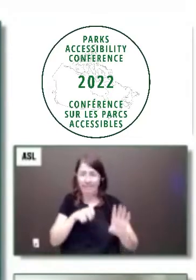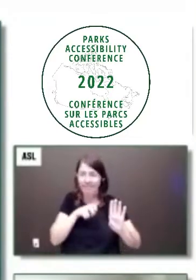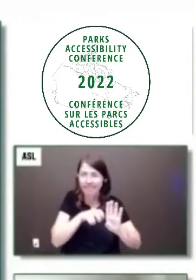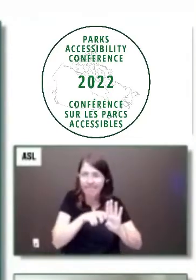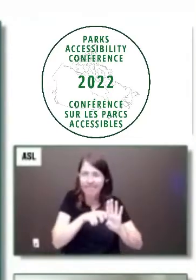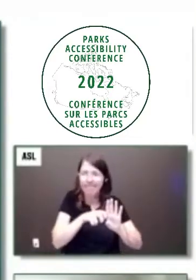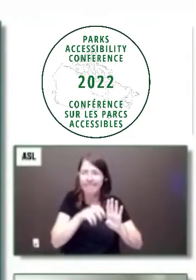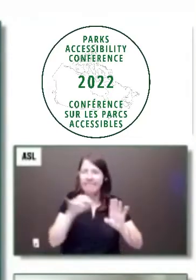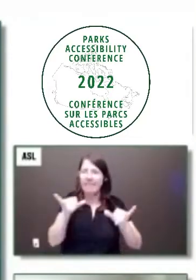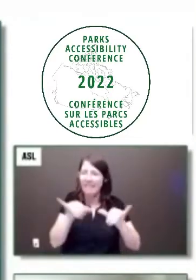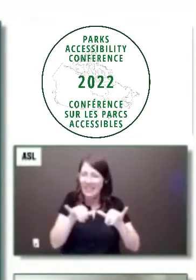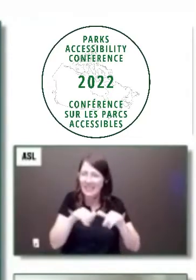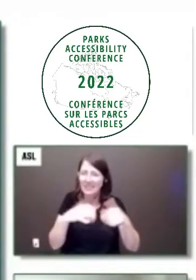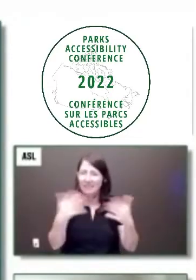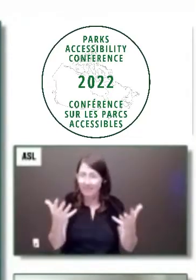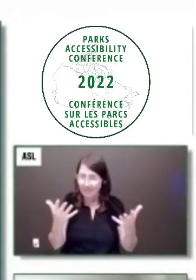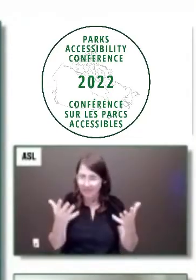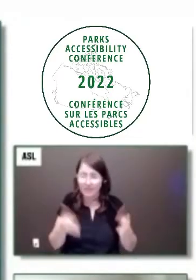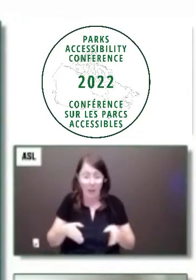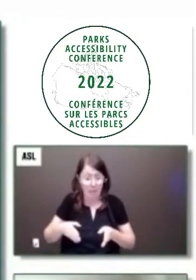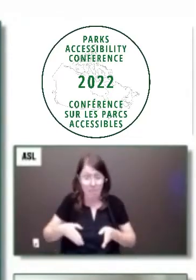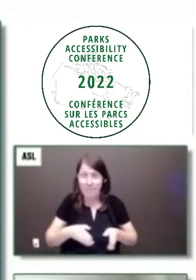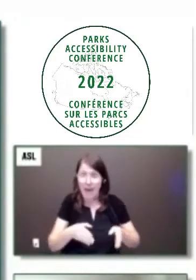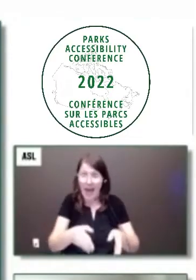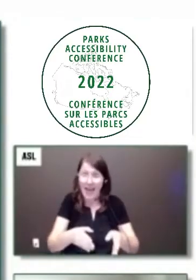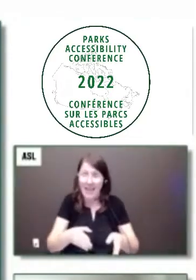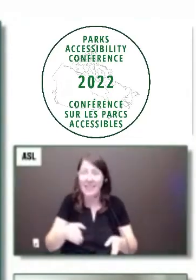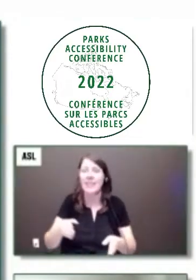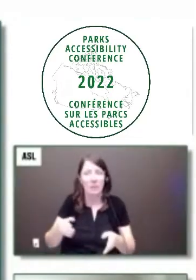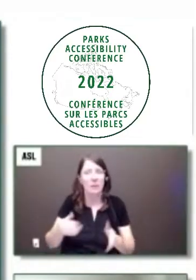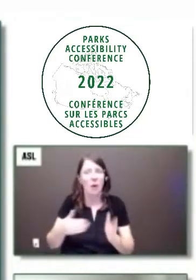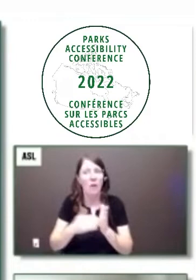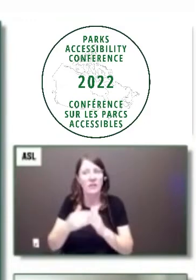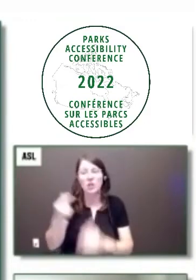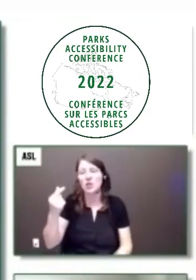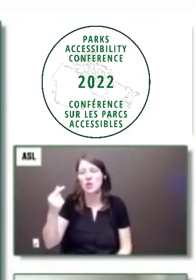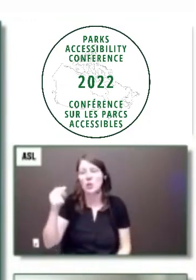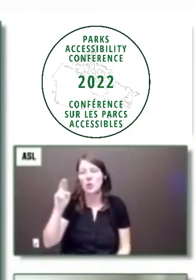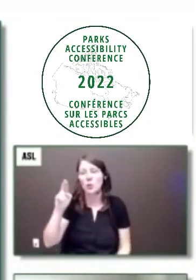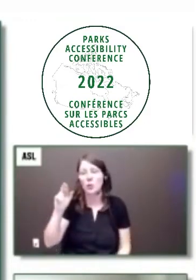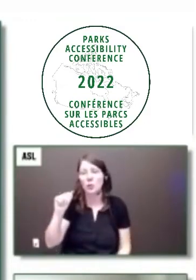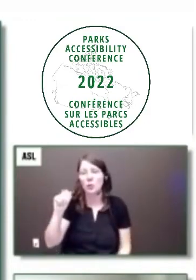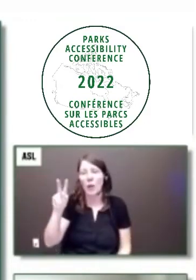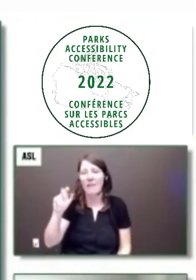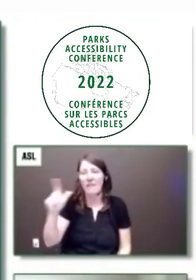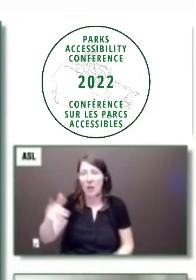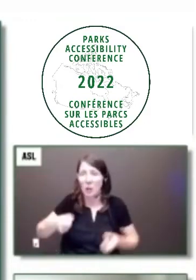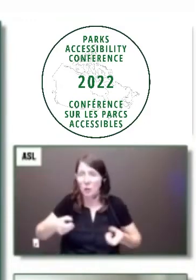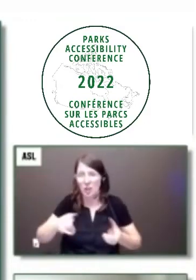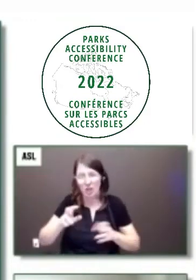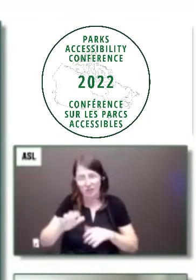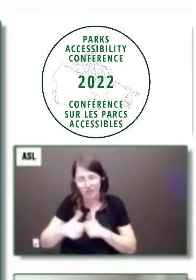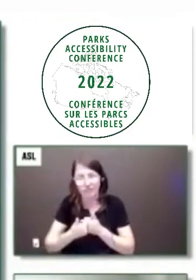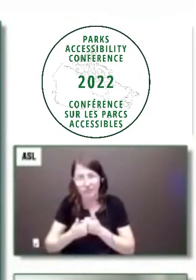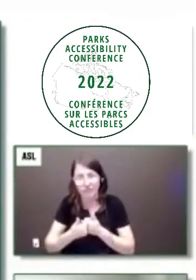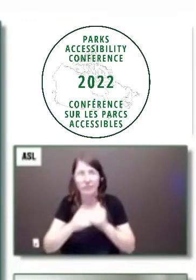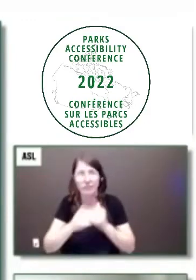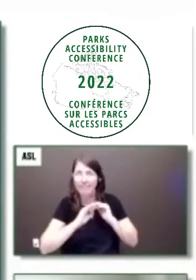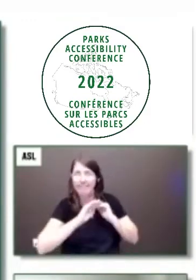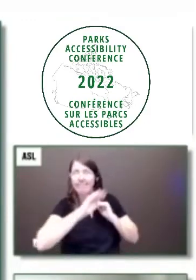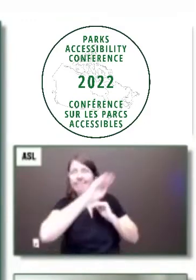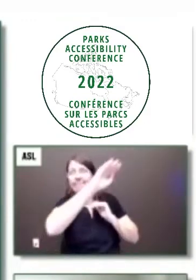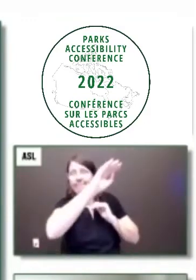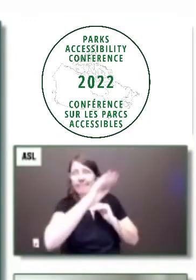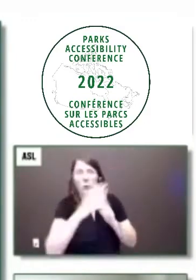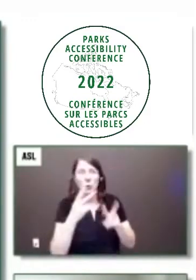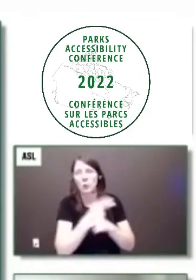are made of gravel, which can be very difficult to navigate in a wheelchair. They're also often on hills, which can make it even more difficult. I've experienced this so